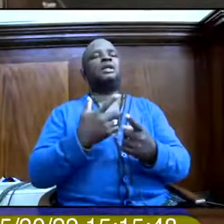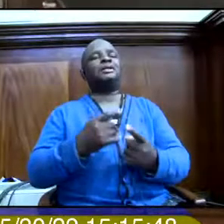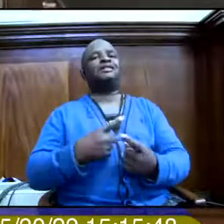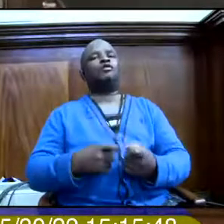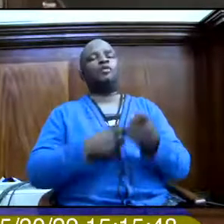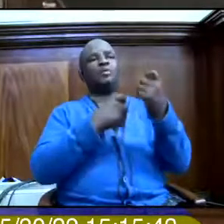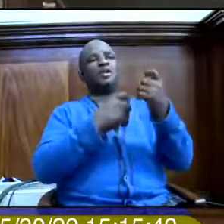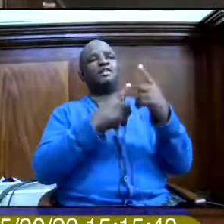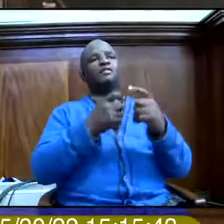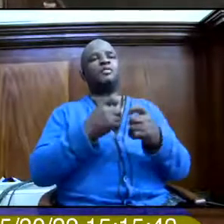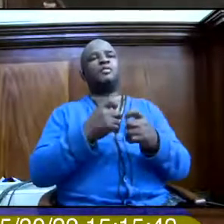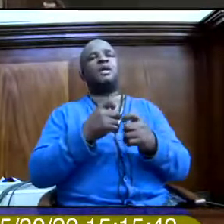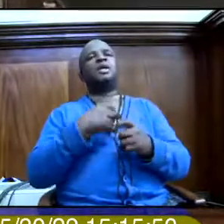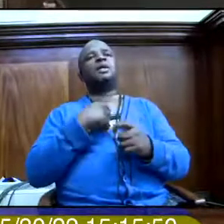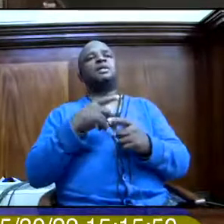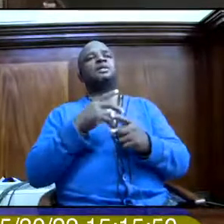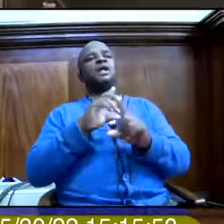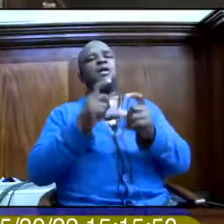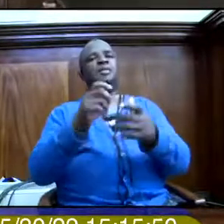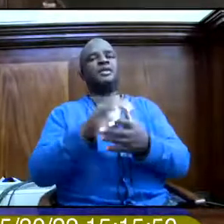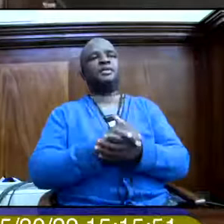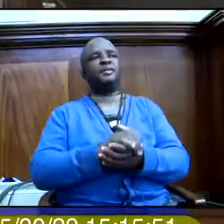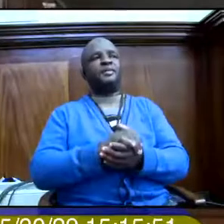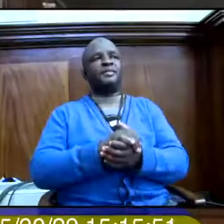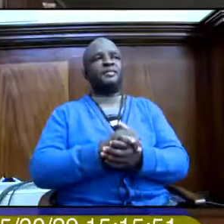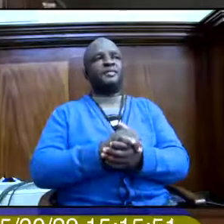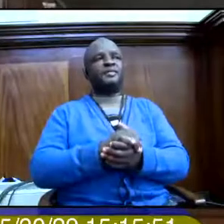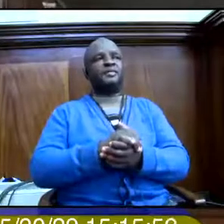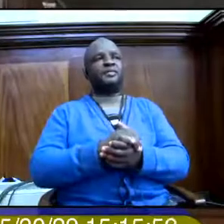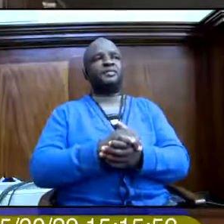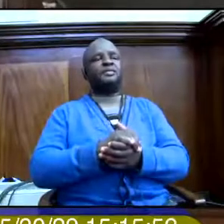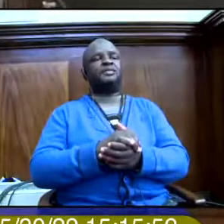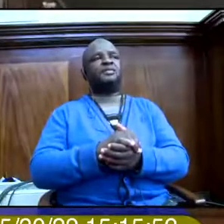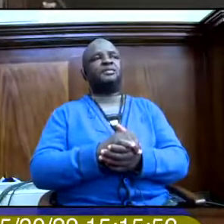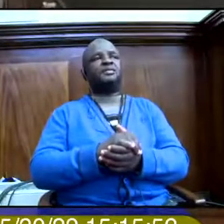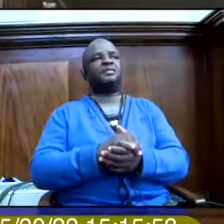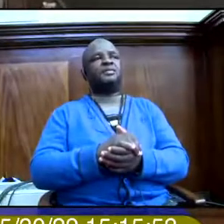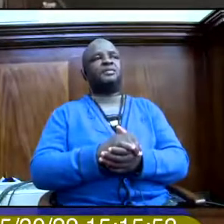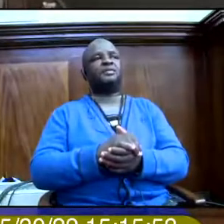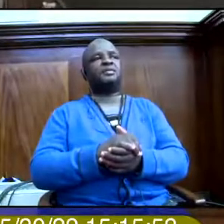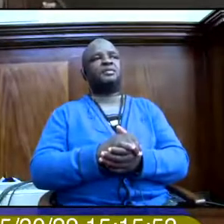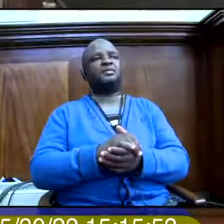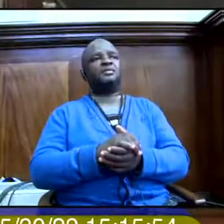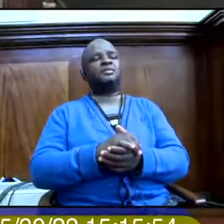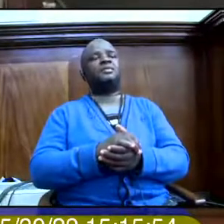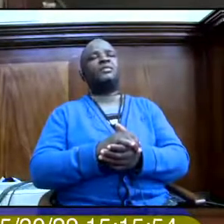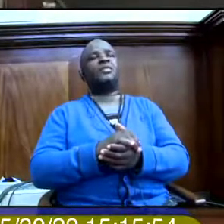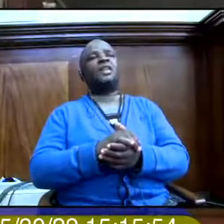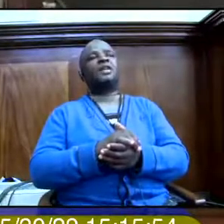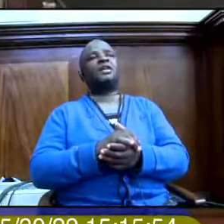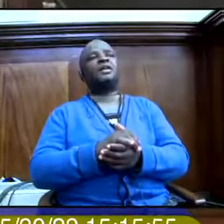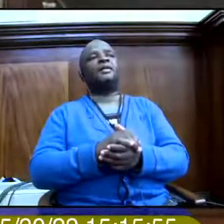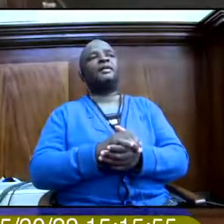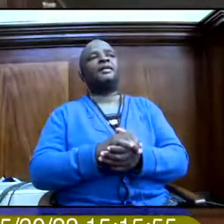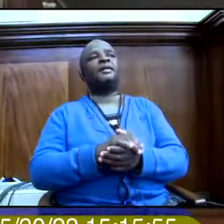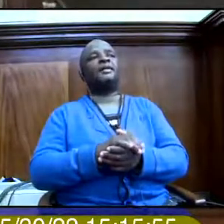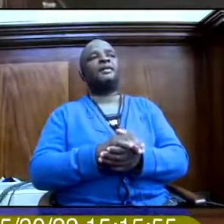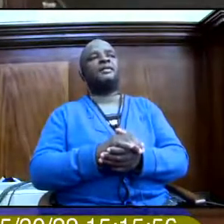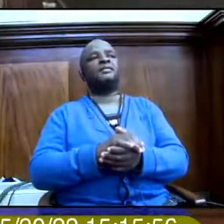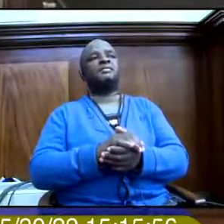complaints of the employer these amendments have promoted a view that tritiums